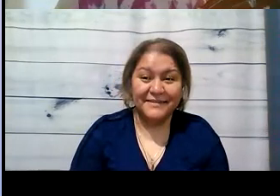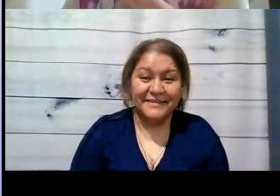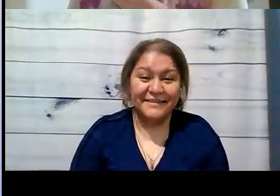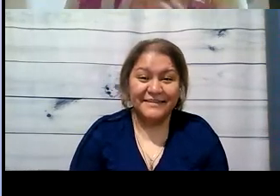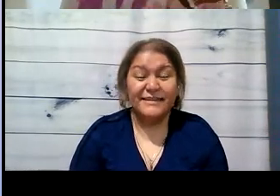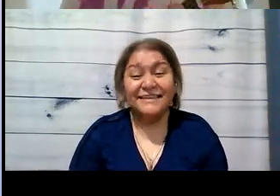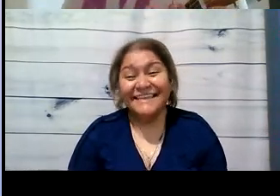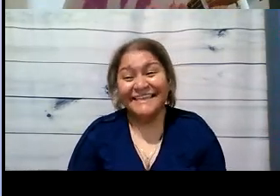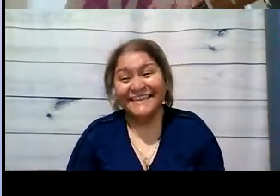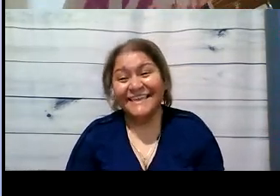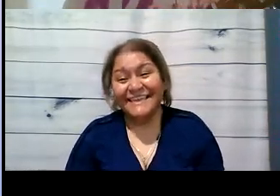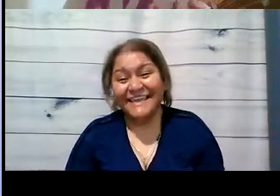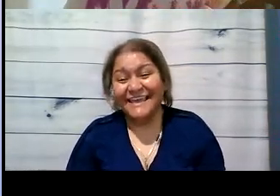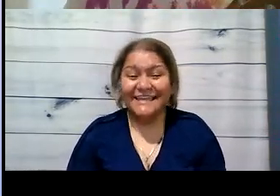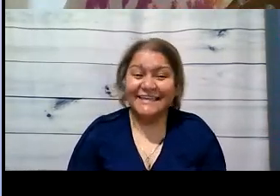goat.